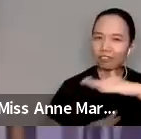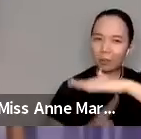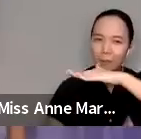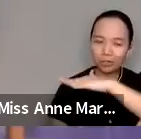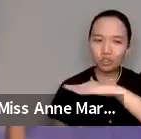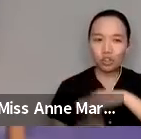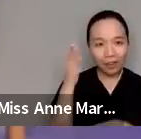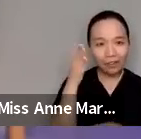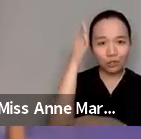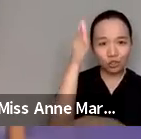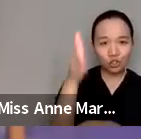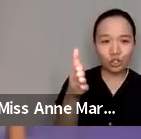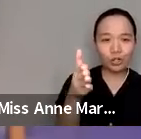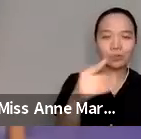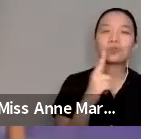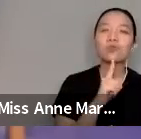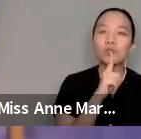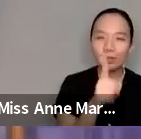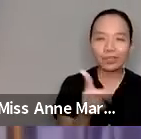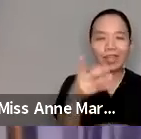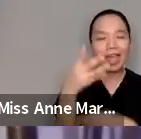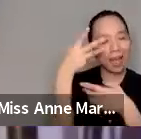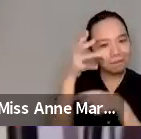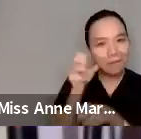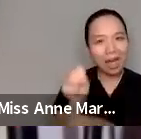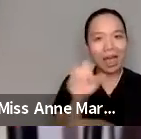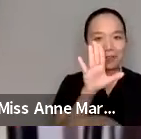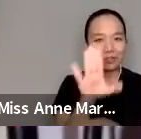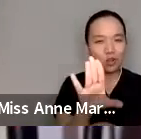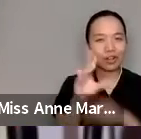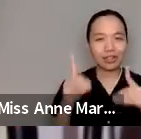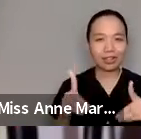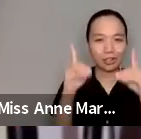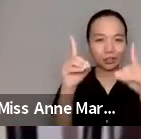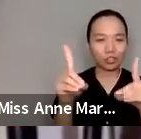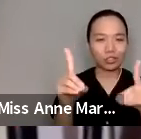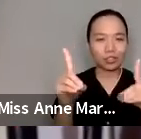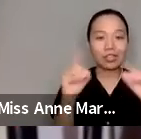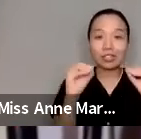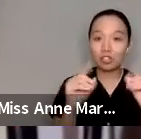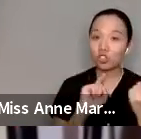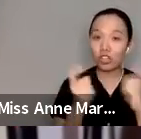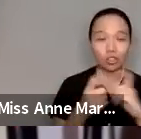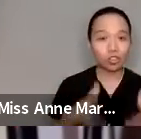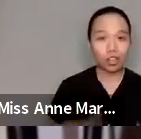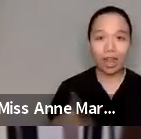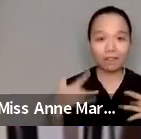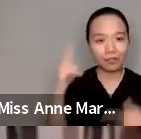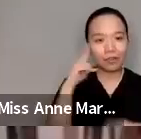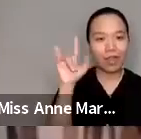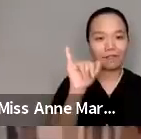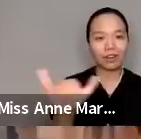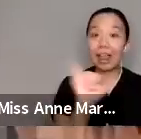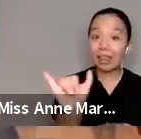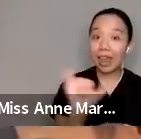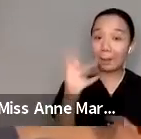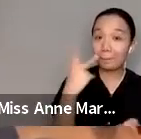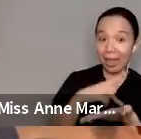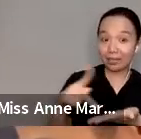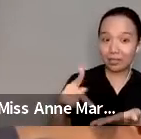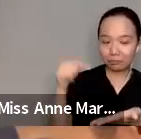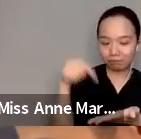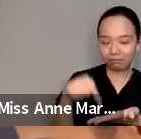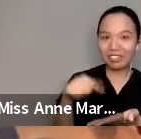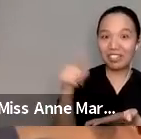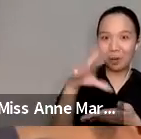our future. We truly admire your dedication to teach and to change lives forever. Like a pencil, you are part